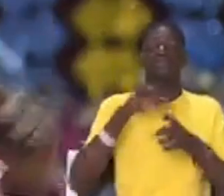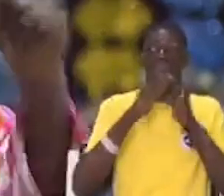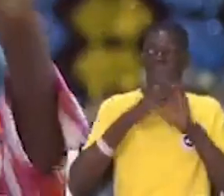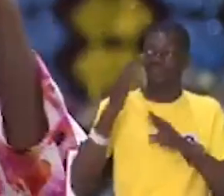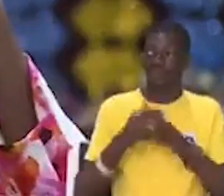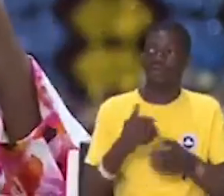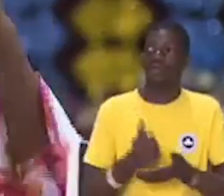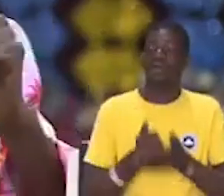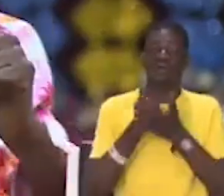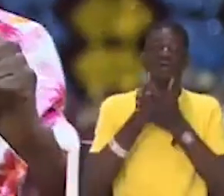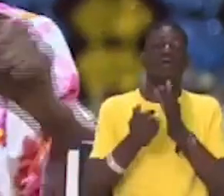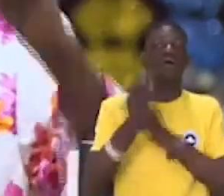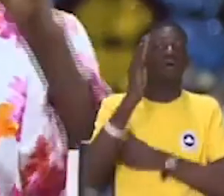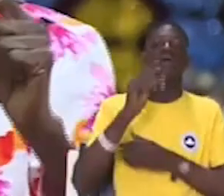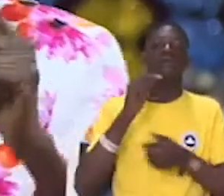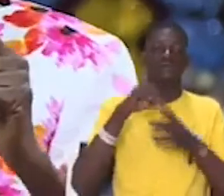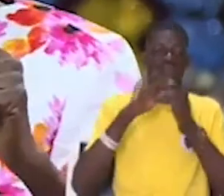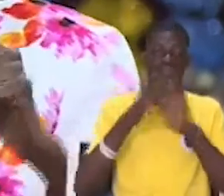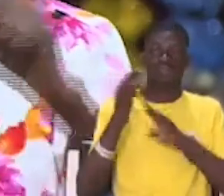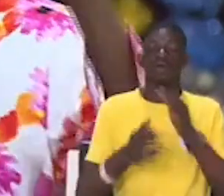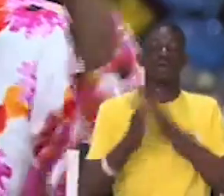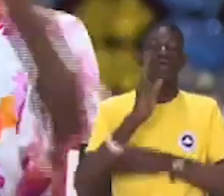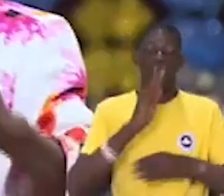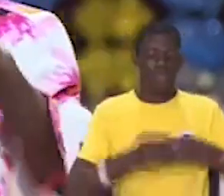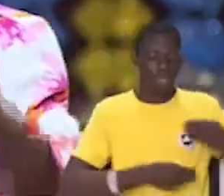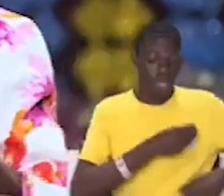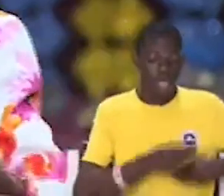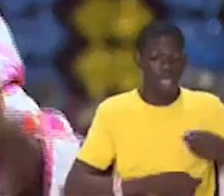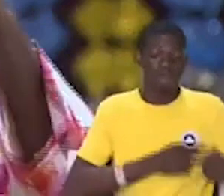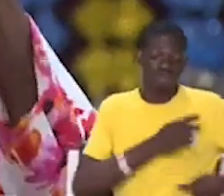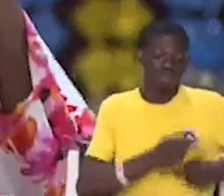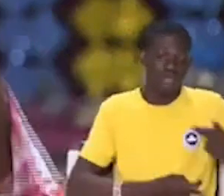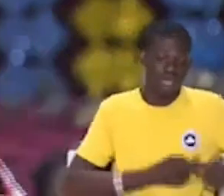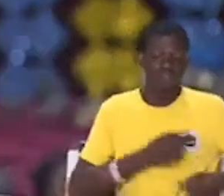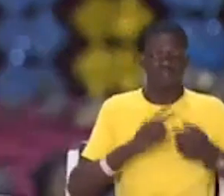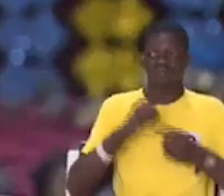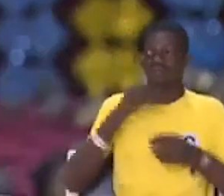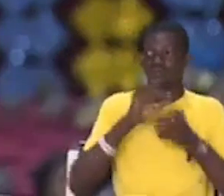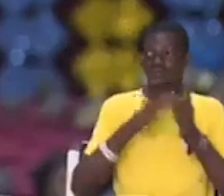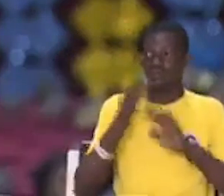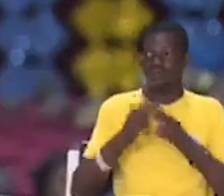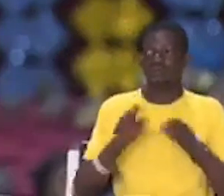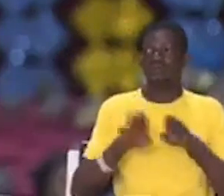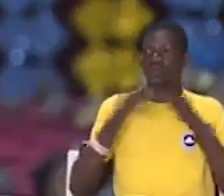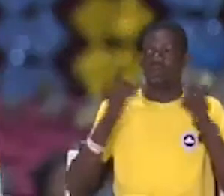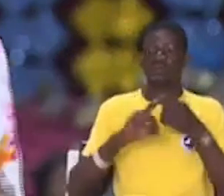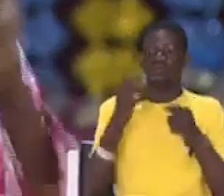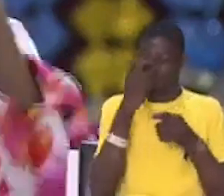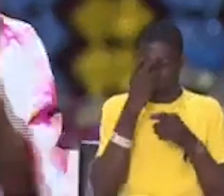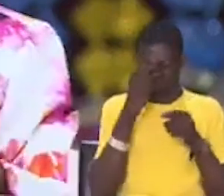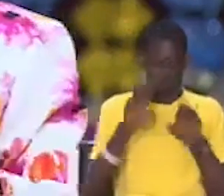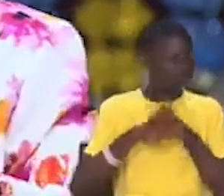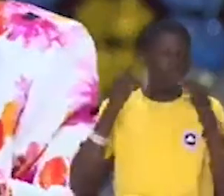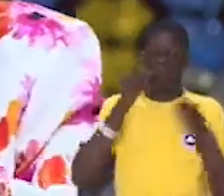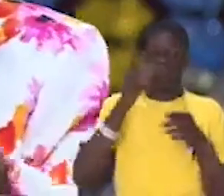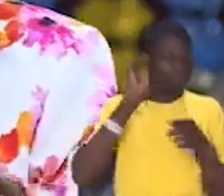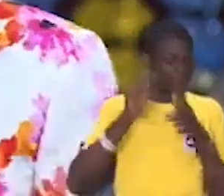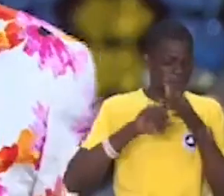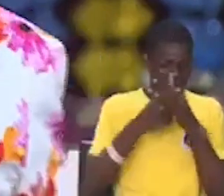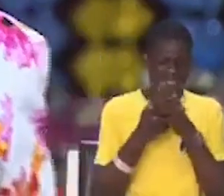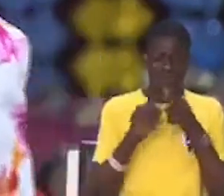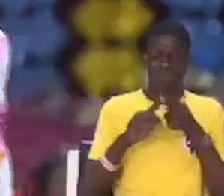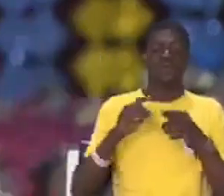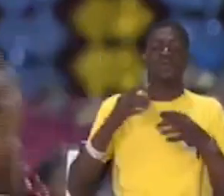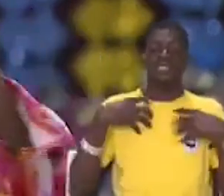you. God will be gracious unto you. So you begin to open blind eyes. You begin to heal the